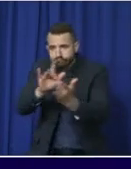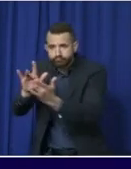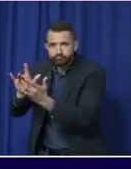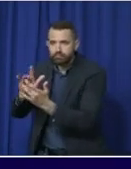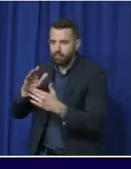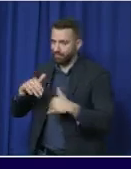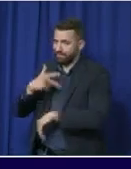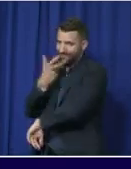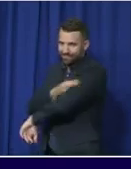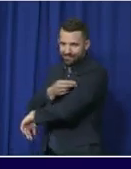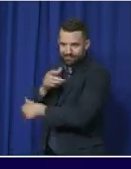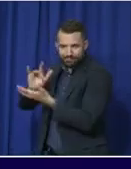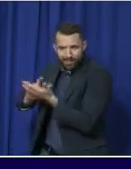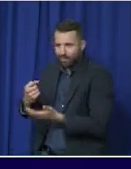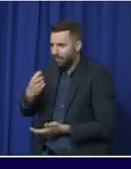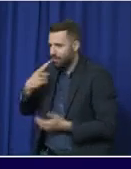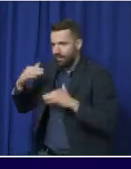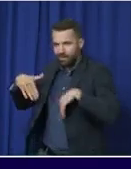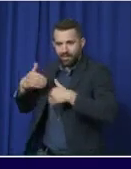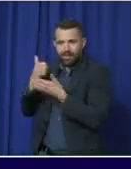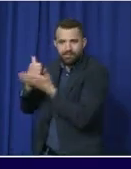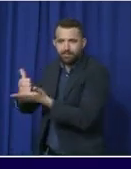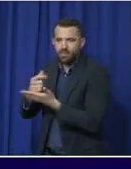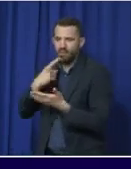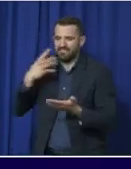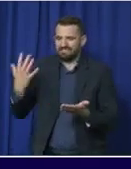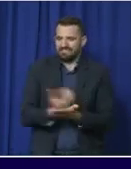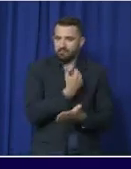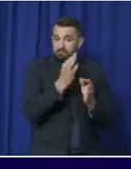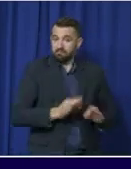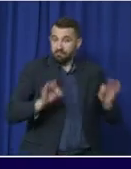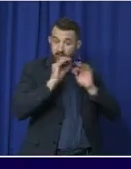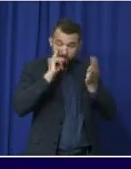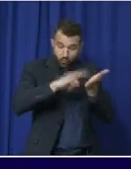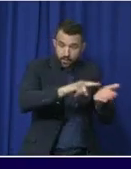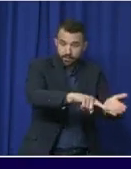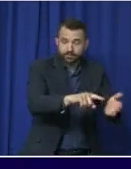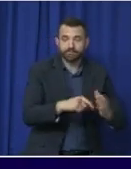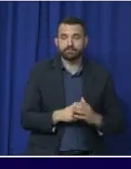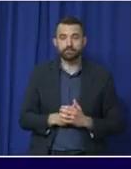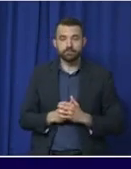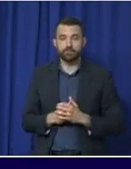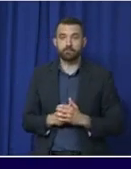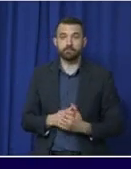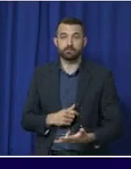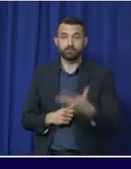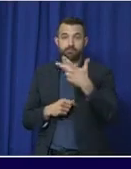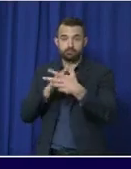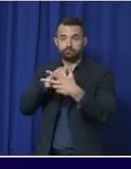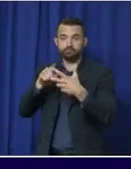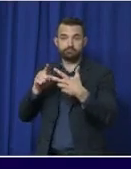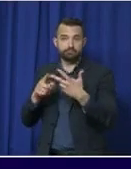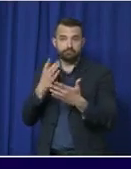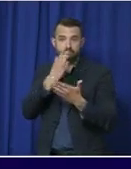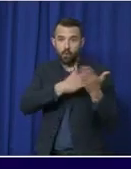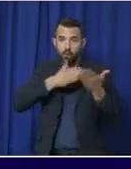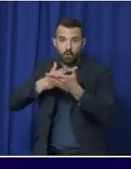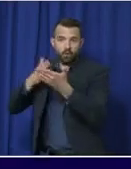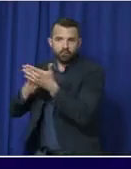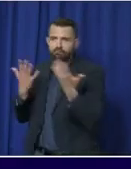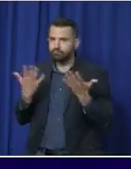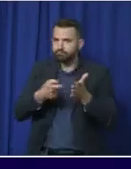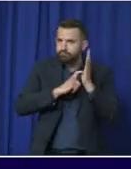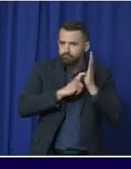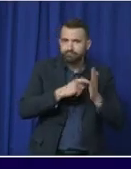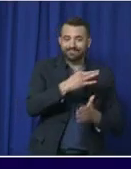Maine's contact tracing system has three parts. The first is increasing personnel. The Maine CDC